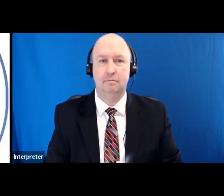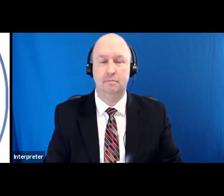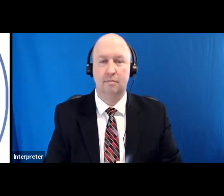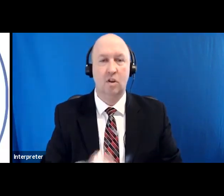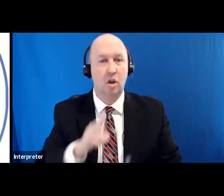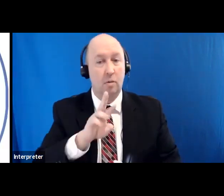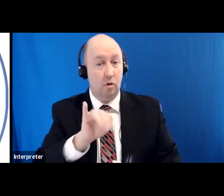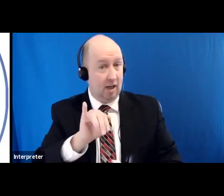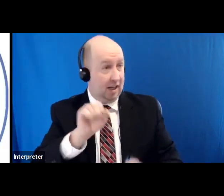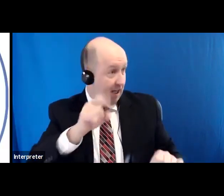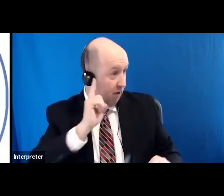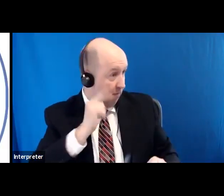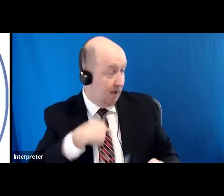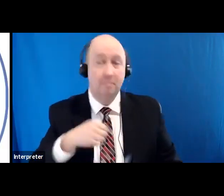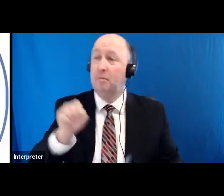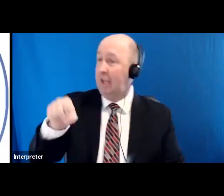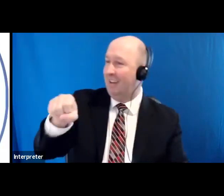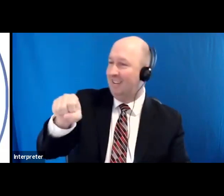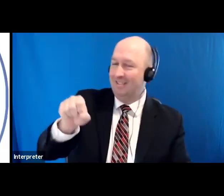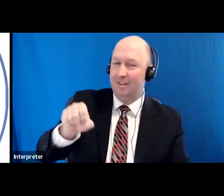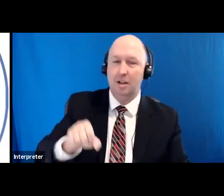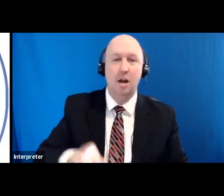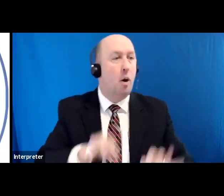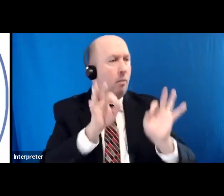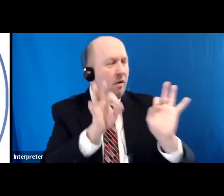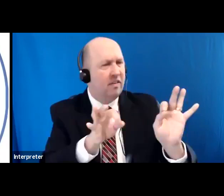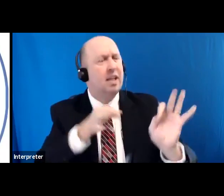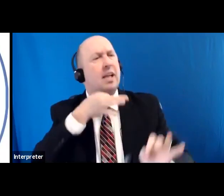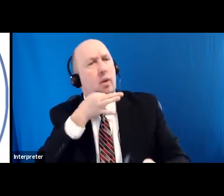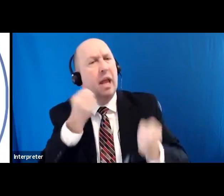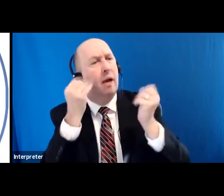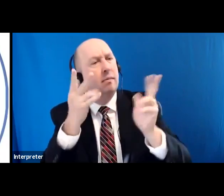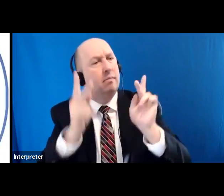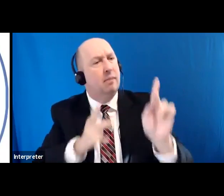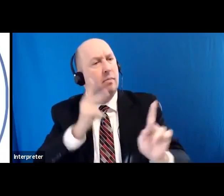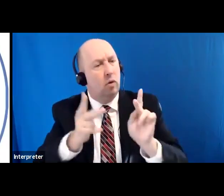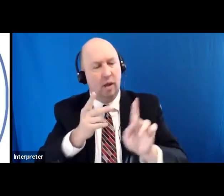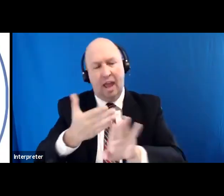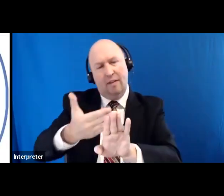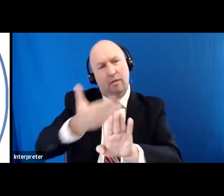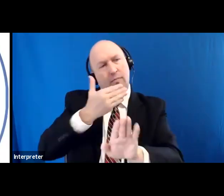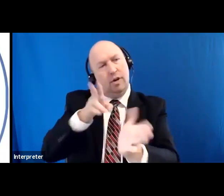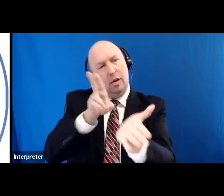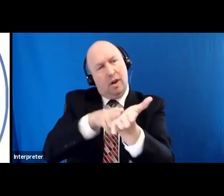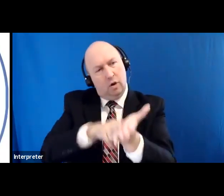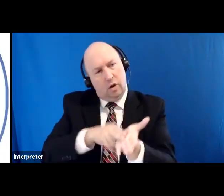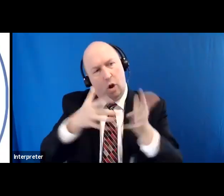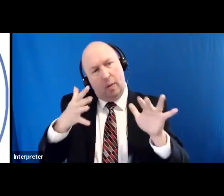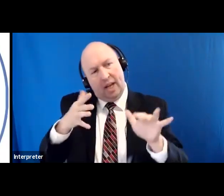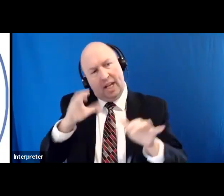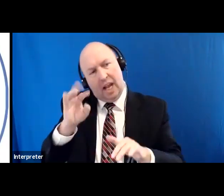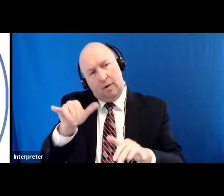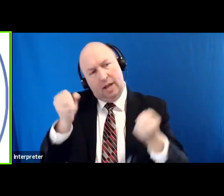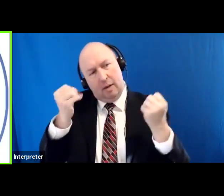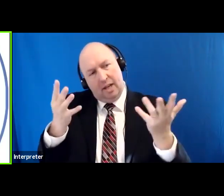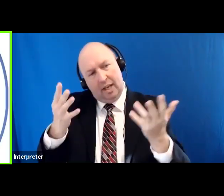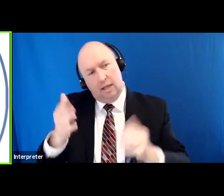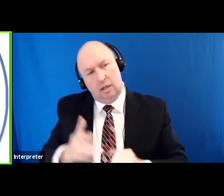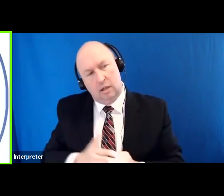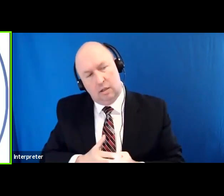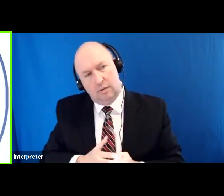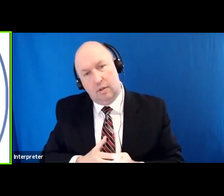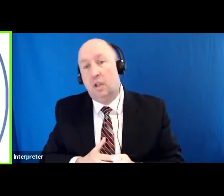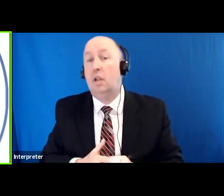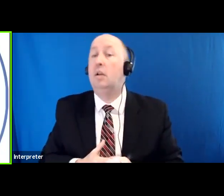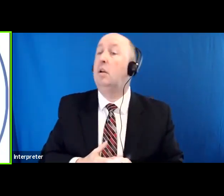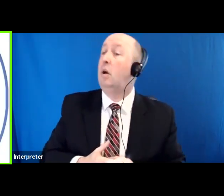Hi, can you guys hear me? Yes, Bree. Perfect. Just curious, how many people have pre-registered in the county so far? So